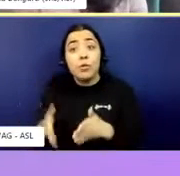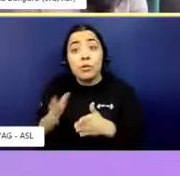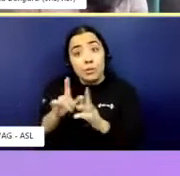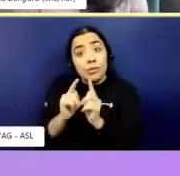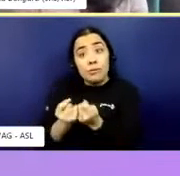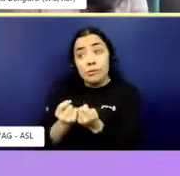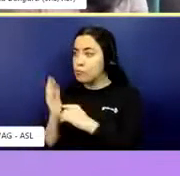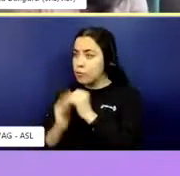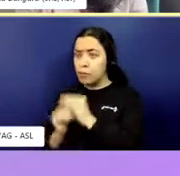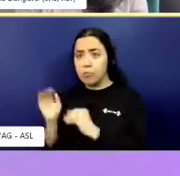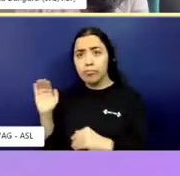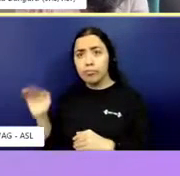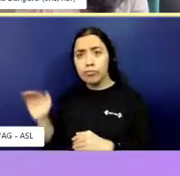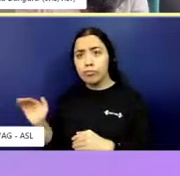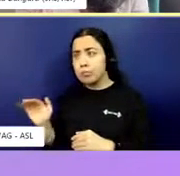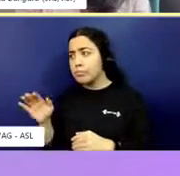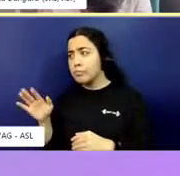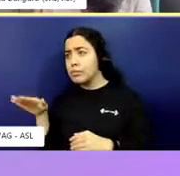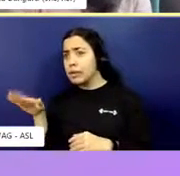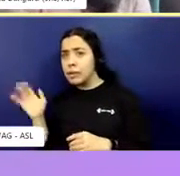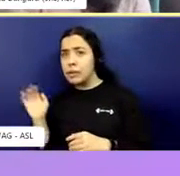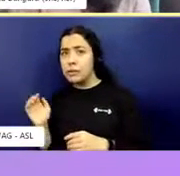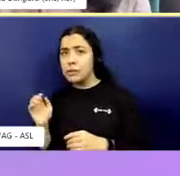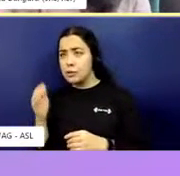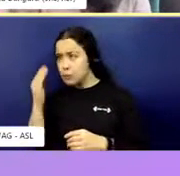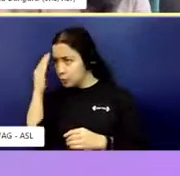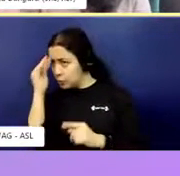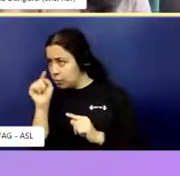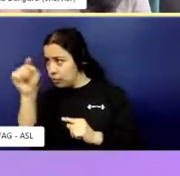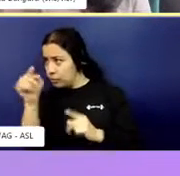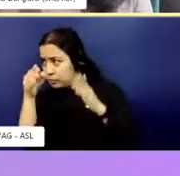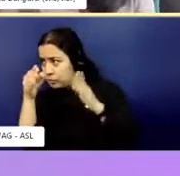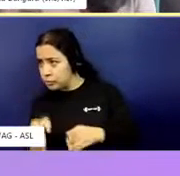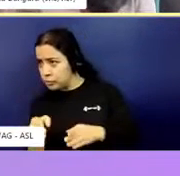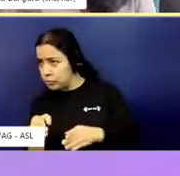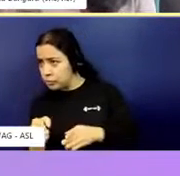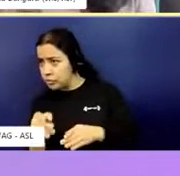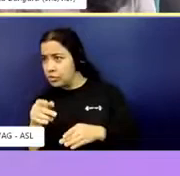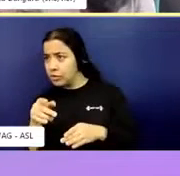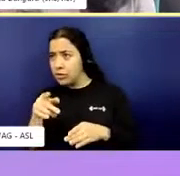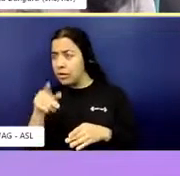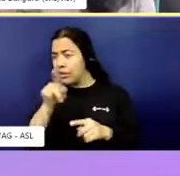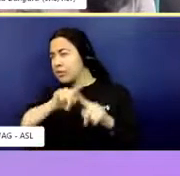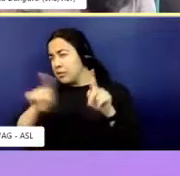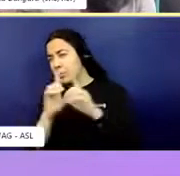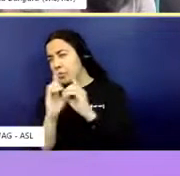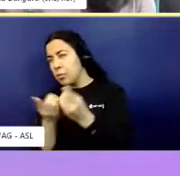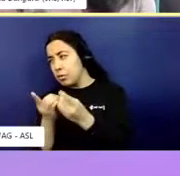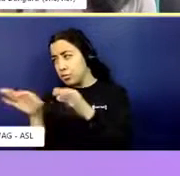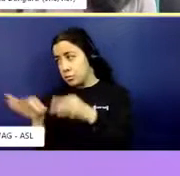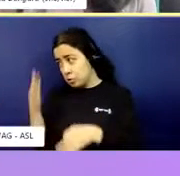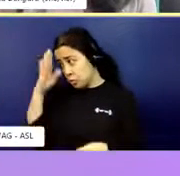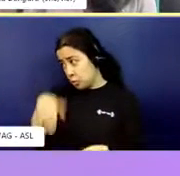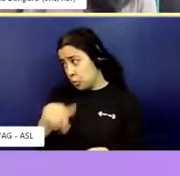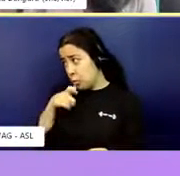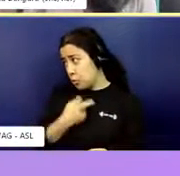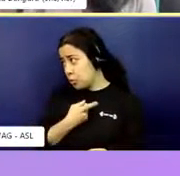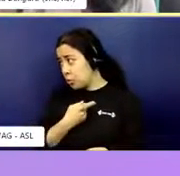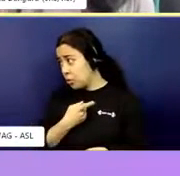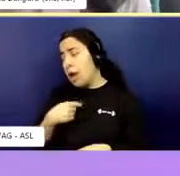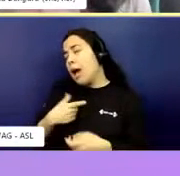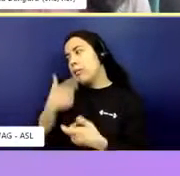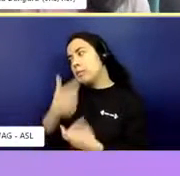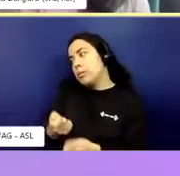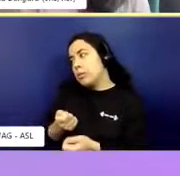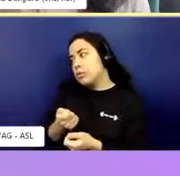team, and you can say, hey, do you know so-and-so over in this other department? I was really interested